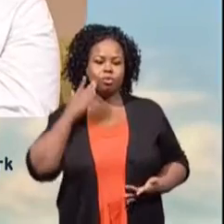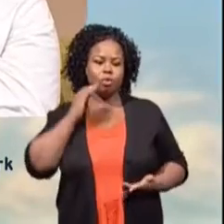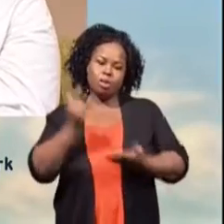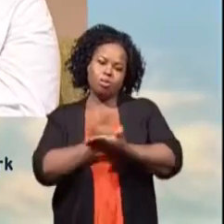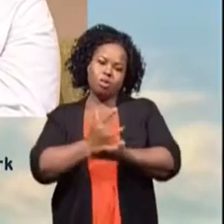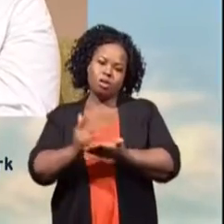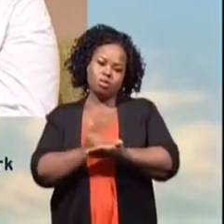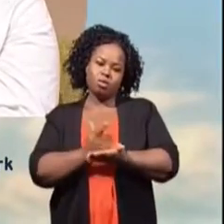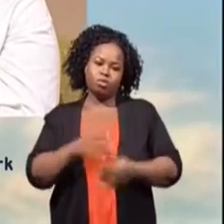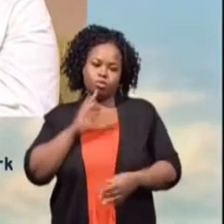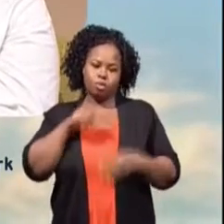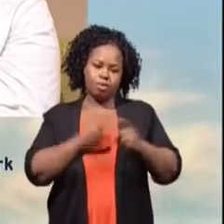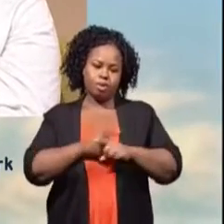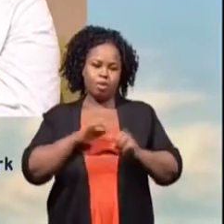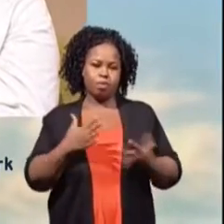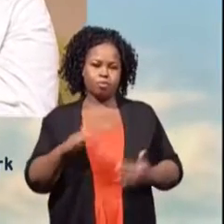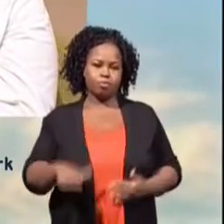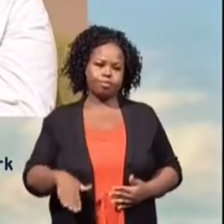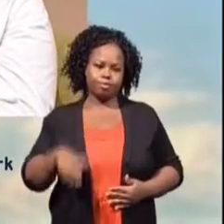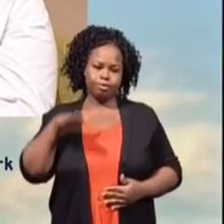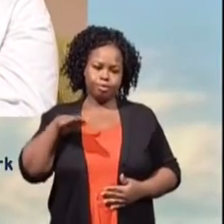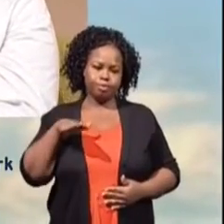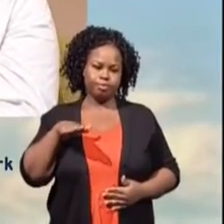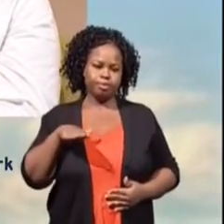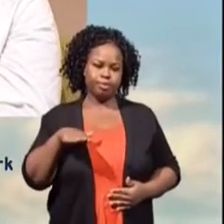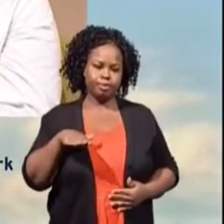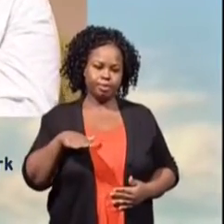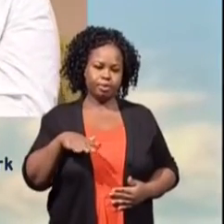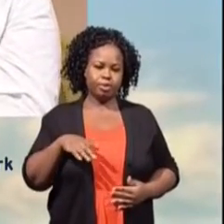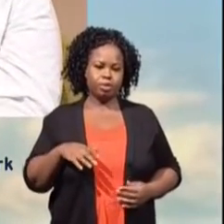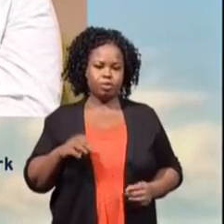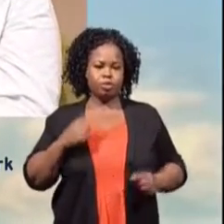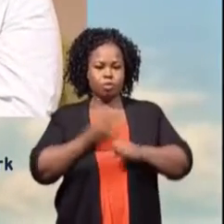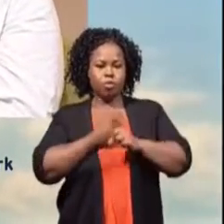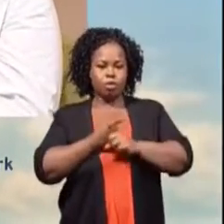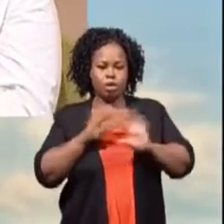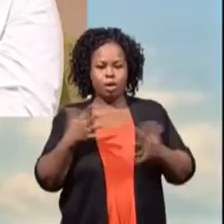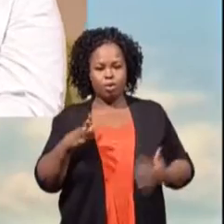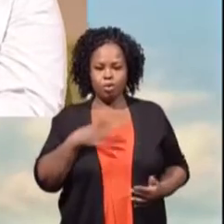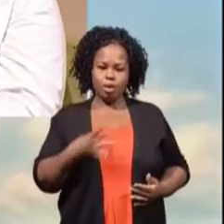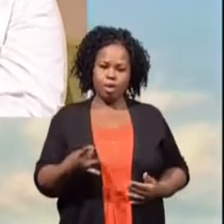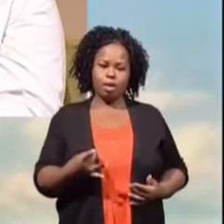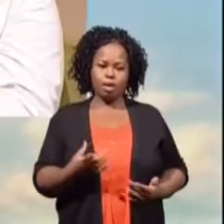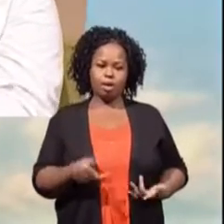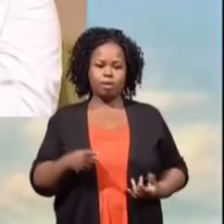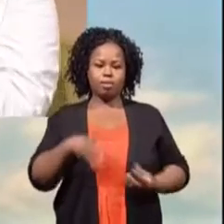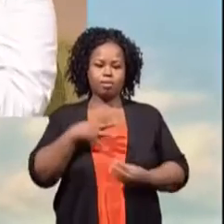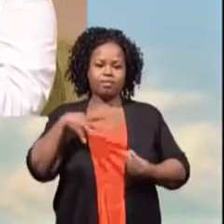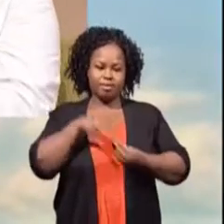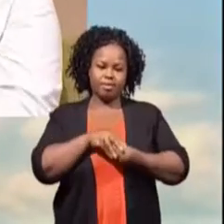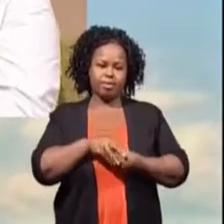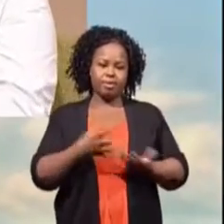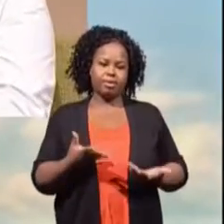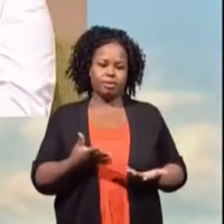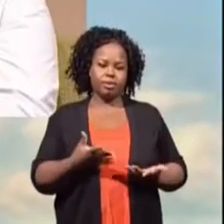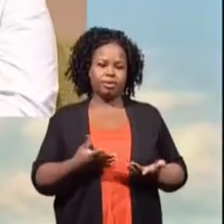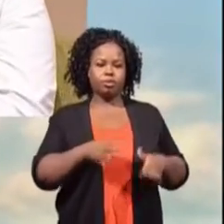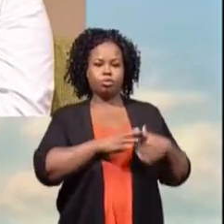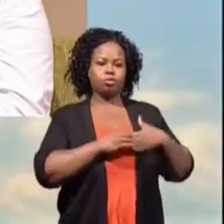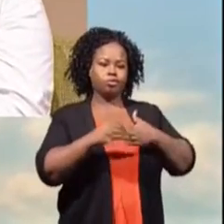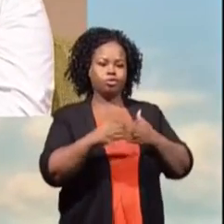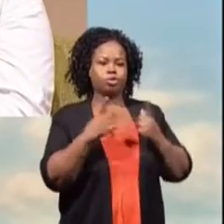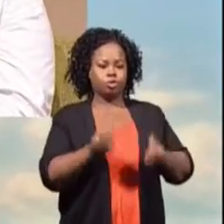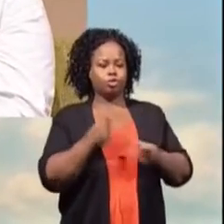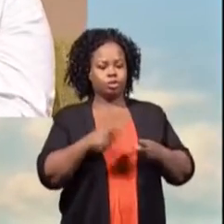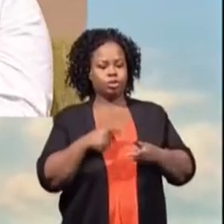would, last no go like he would talk about how he grew up, and how he would like the family.